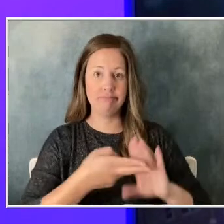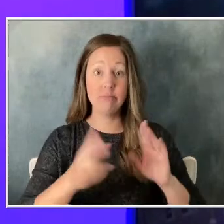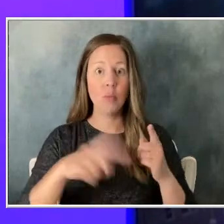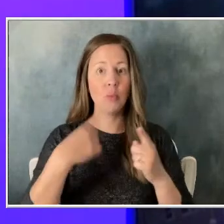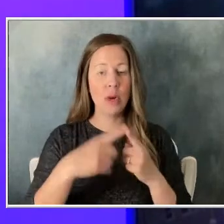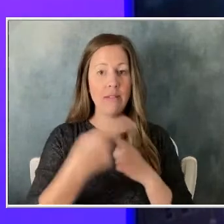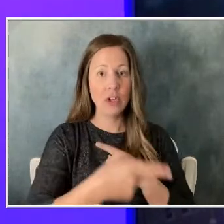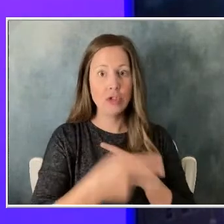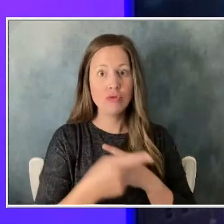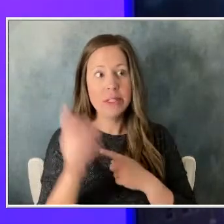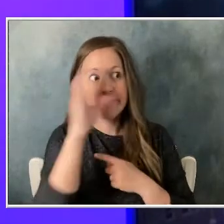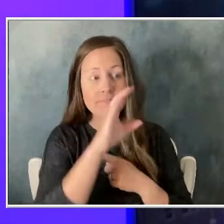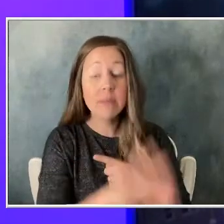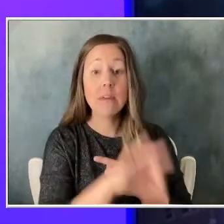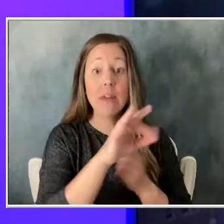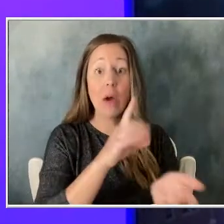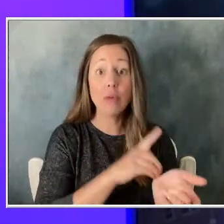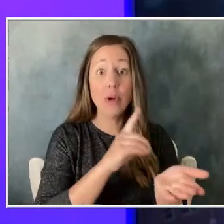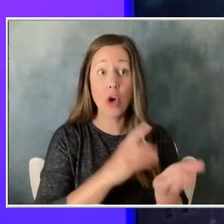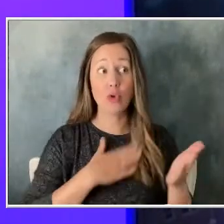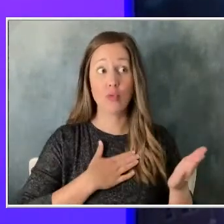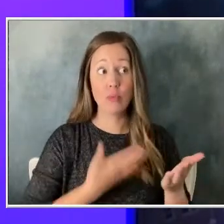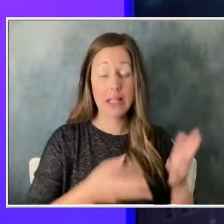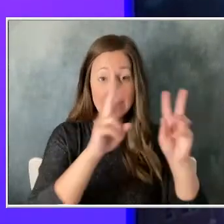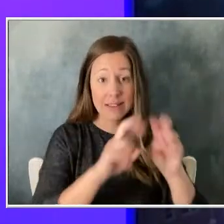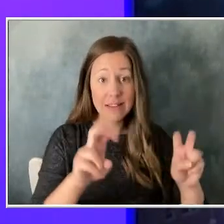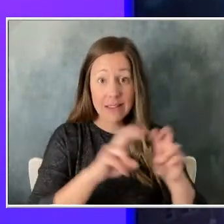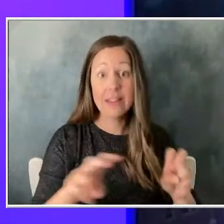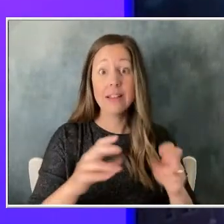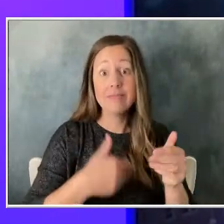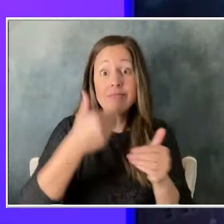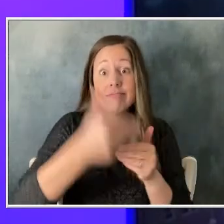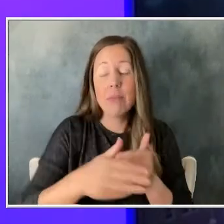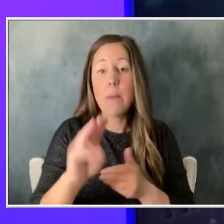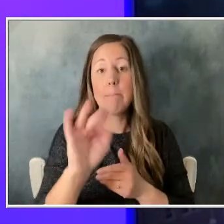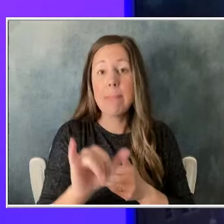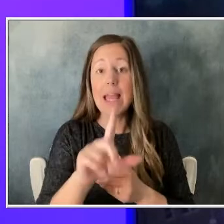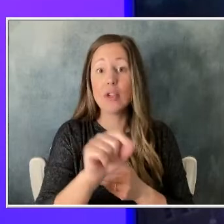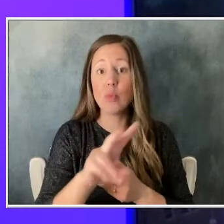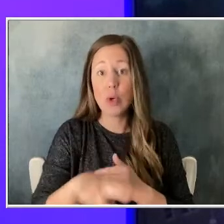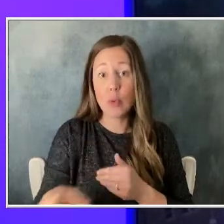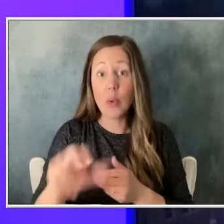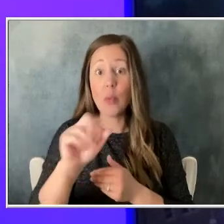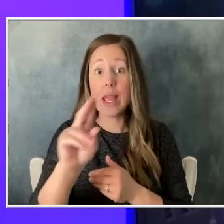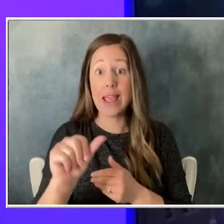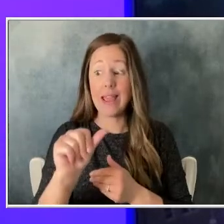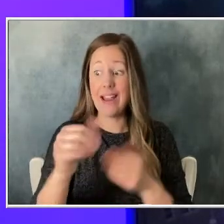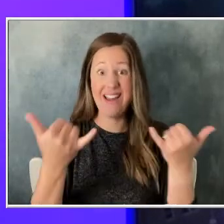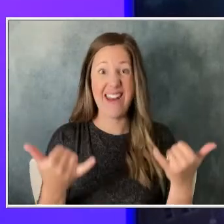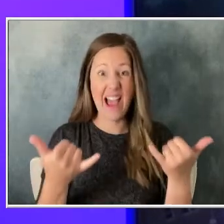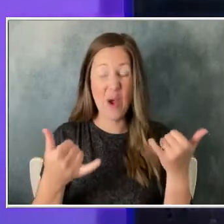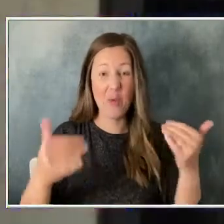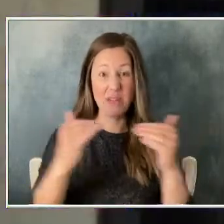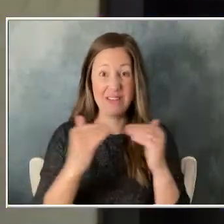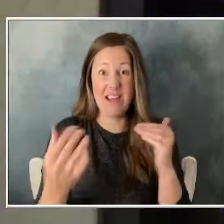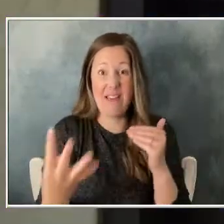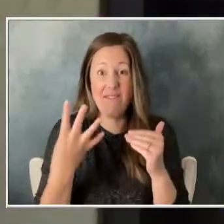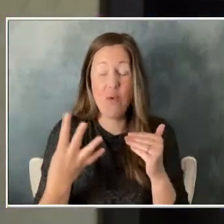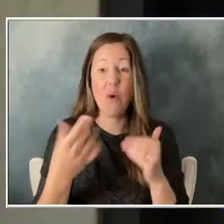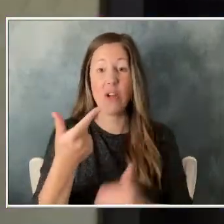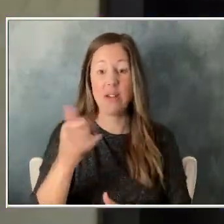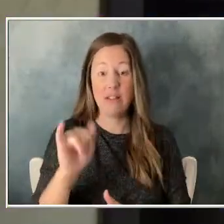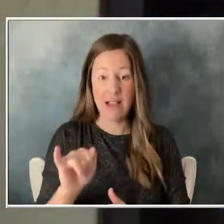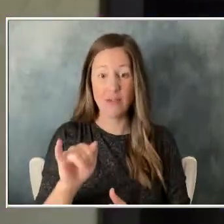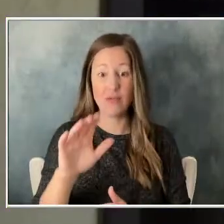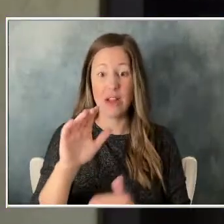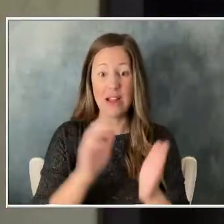dig deeper, it was May of 2022, and Anna now had stage 4 gastric cancer. I could still